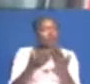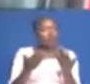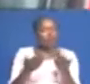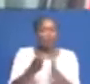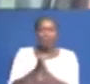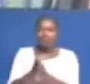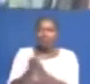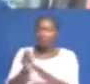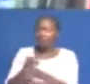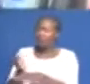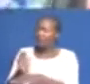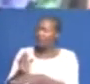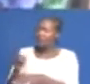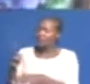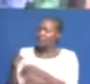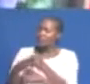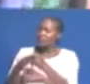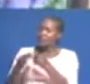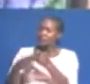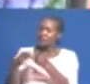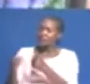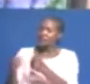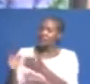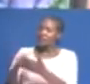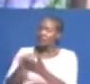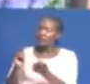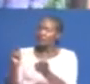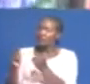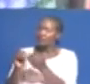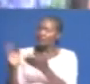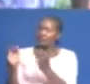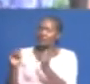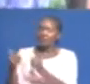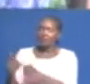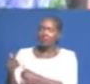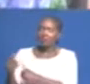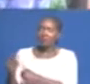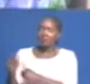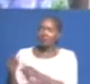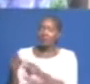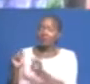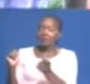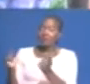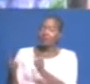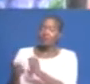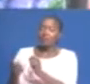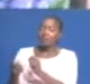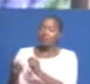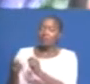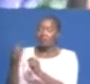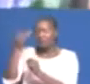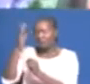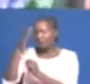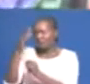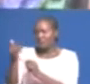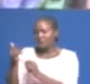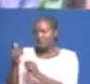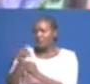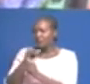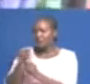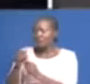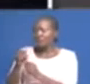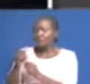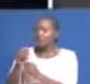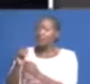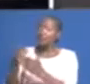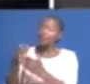I think when I came back in the 80s, music I don't change that much. And even if it had changed, I did not know it because I was not in music before in Kenya